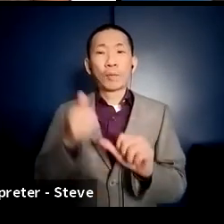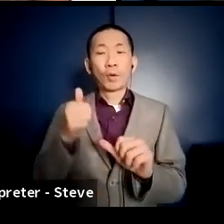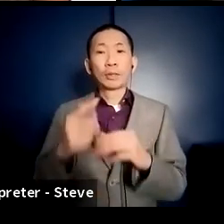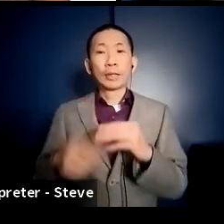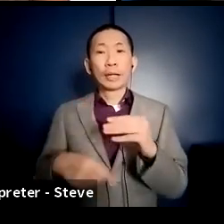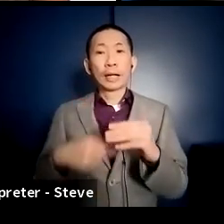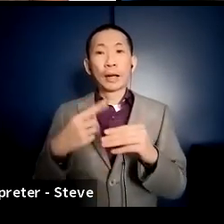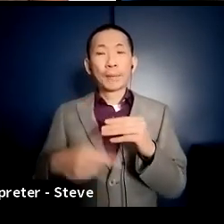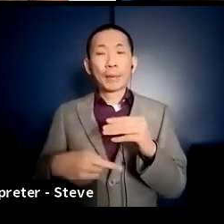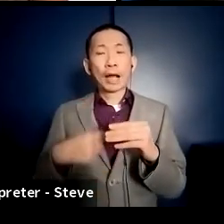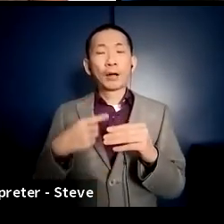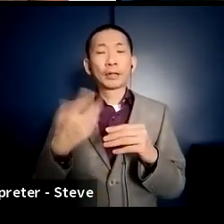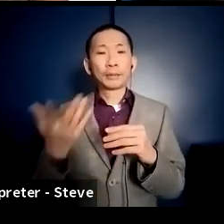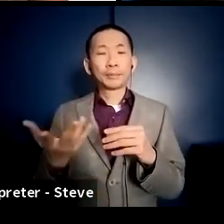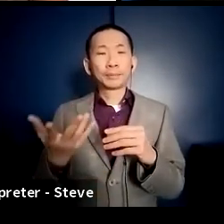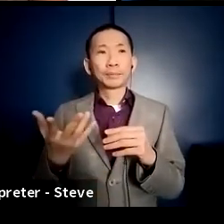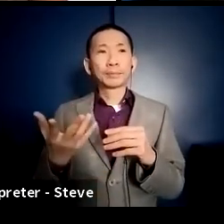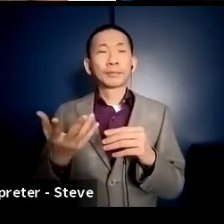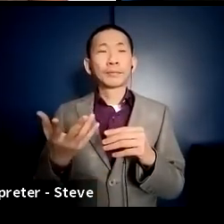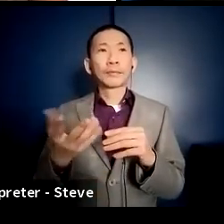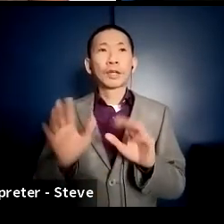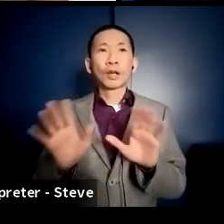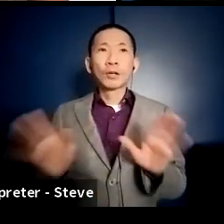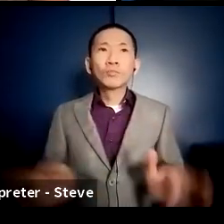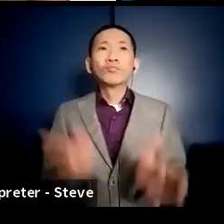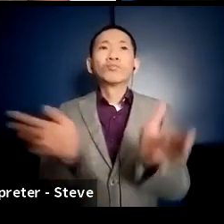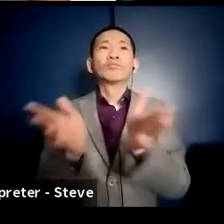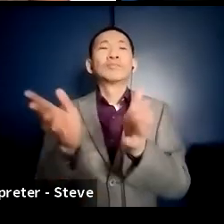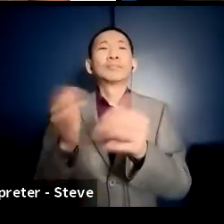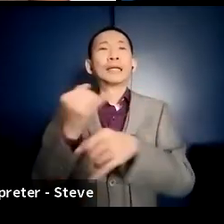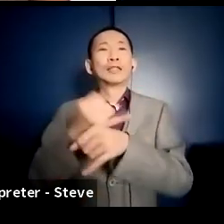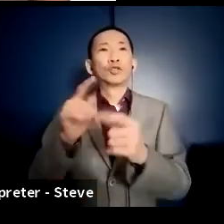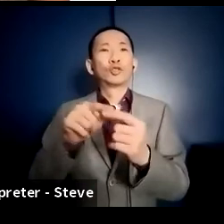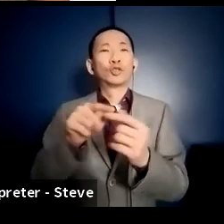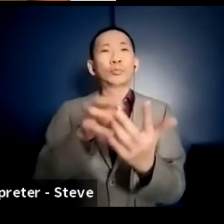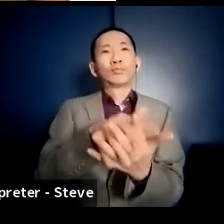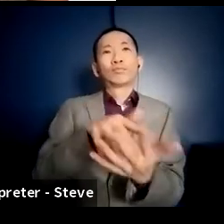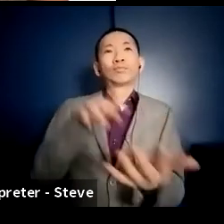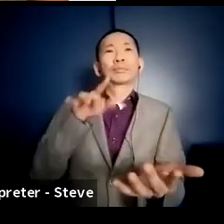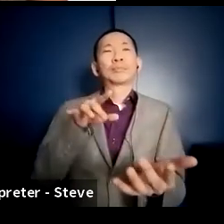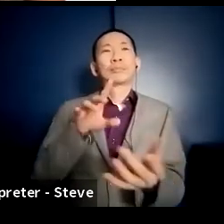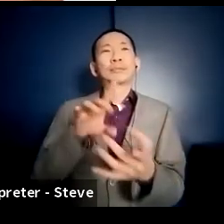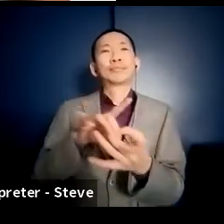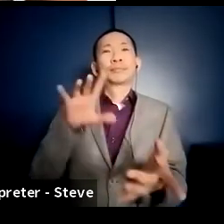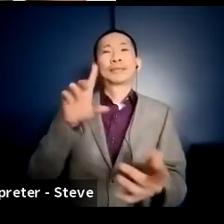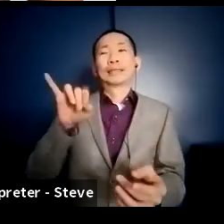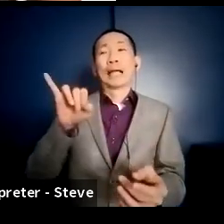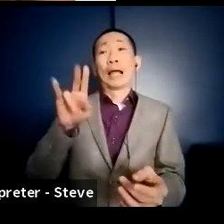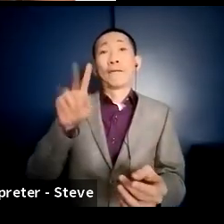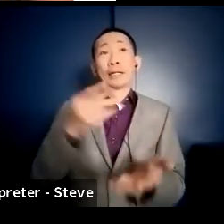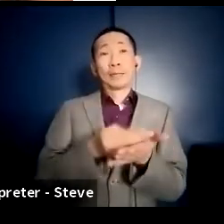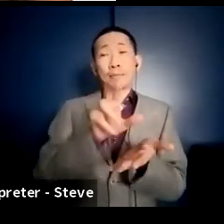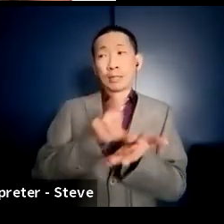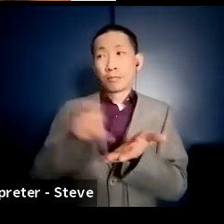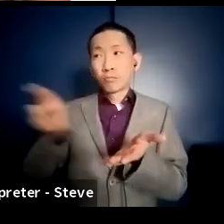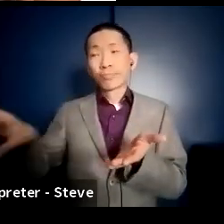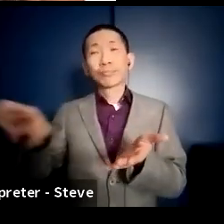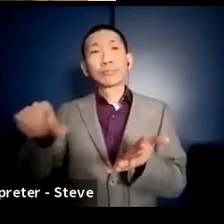about pushing institutions to divest their money or to not take sponsorships.